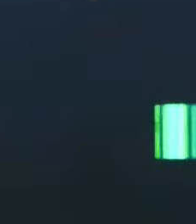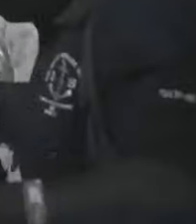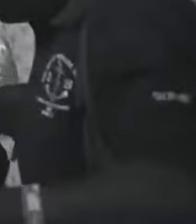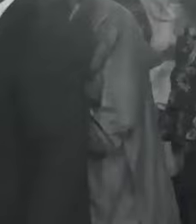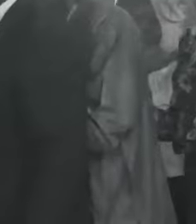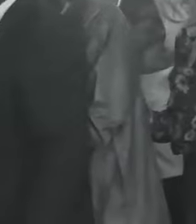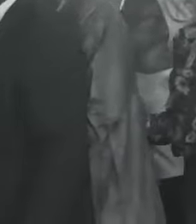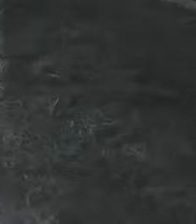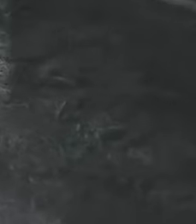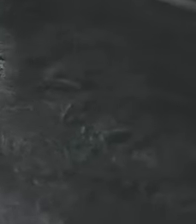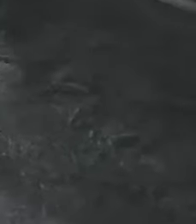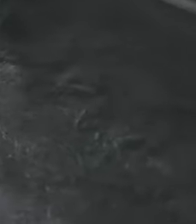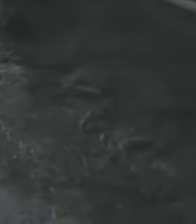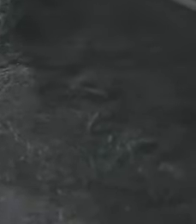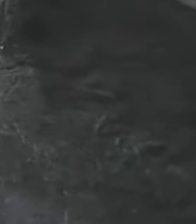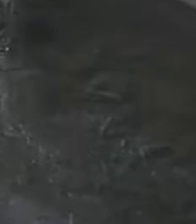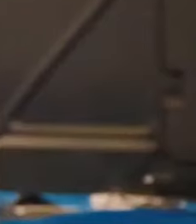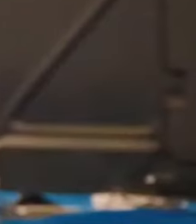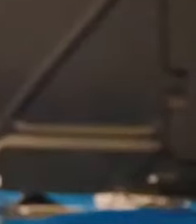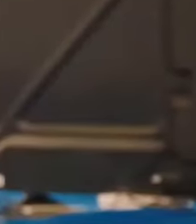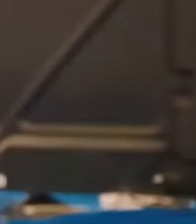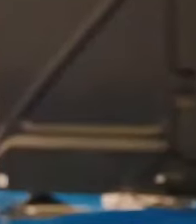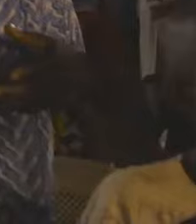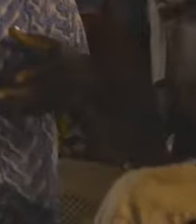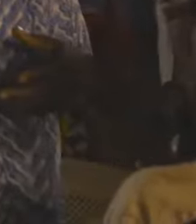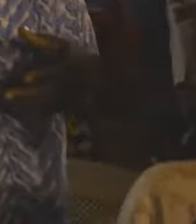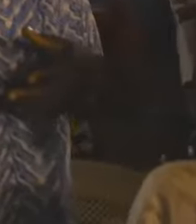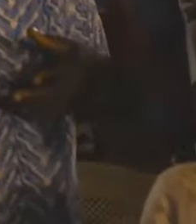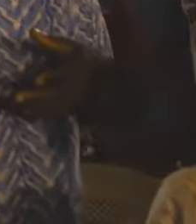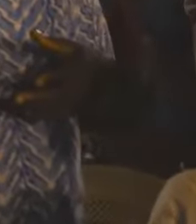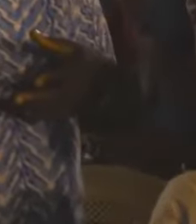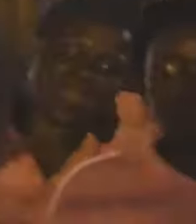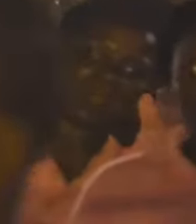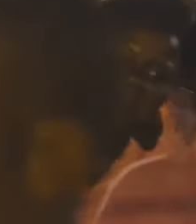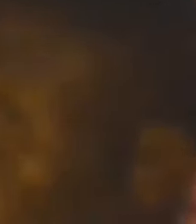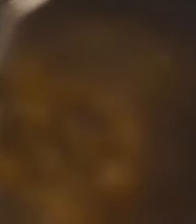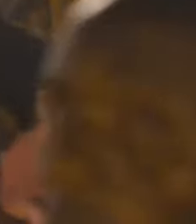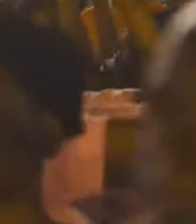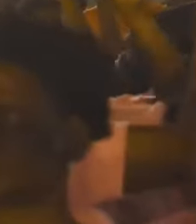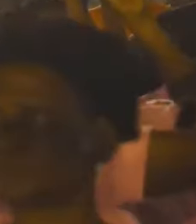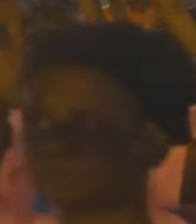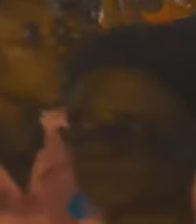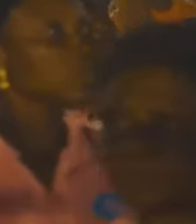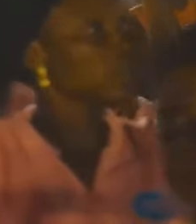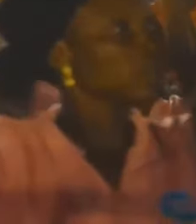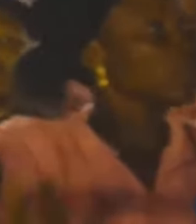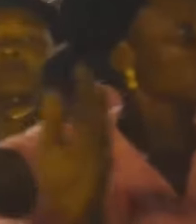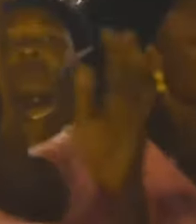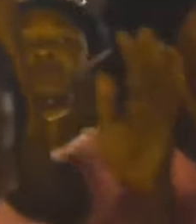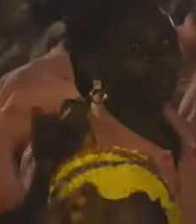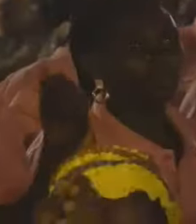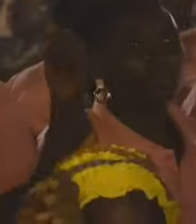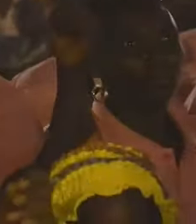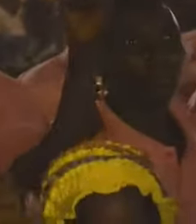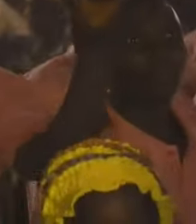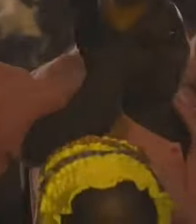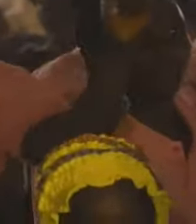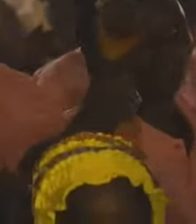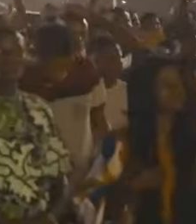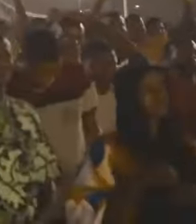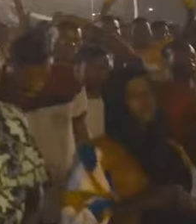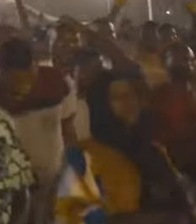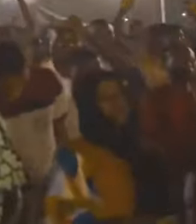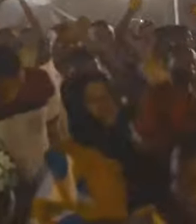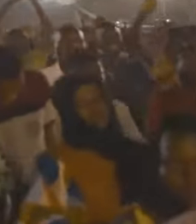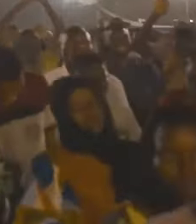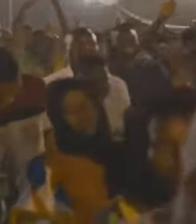Whatsoever he says unto you, do it. And as we pray, I mention the